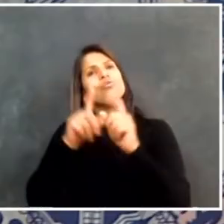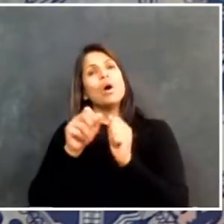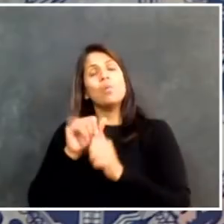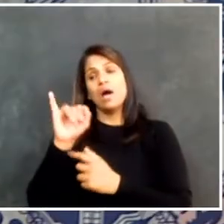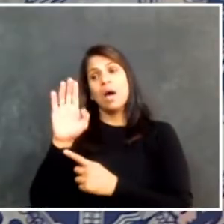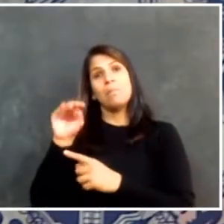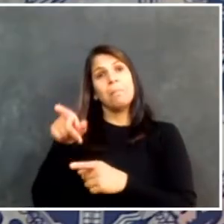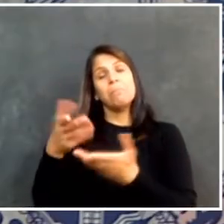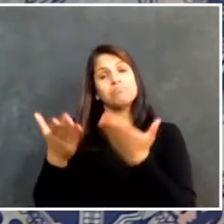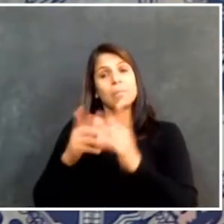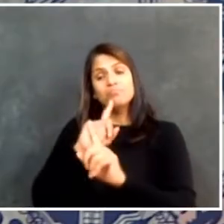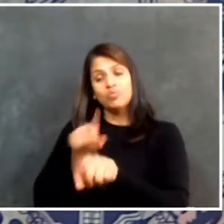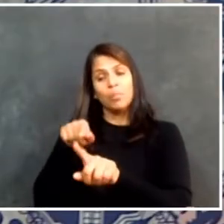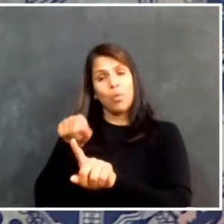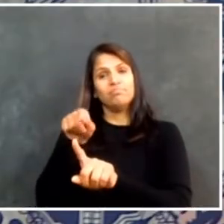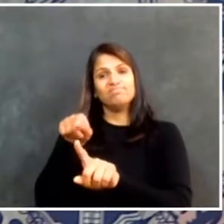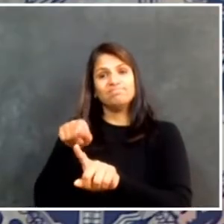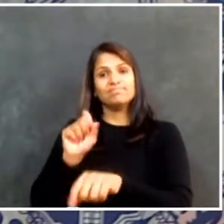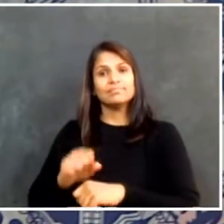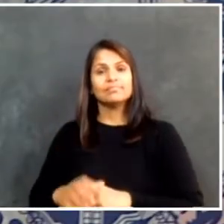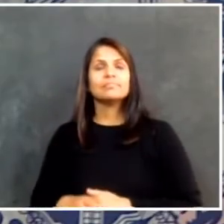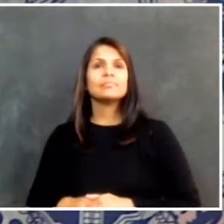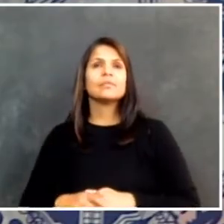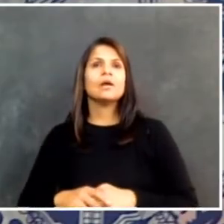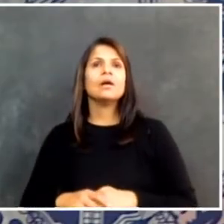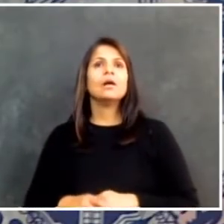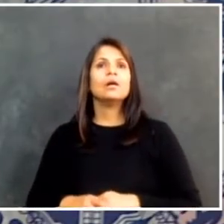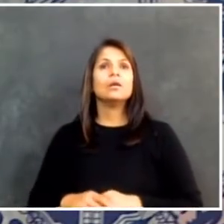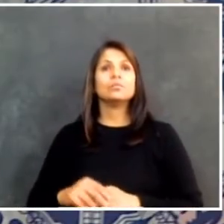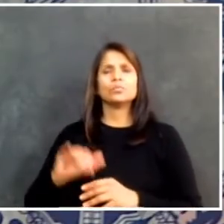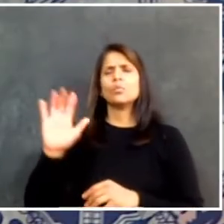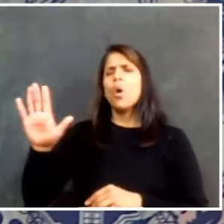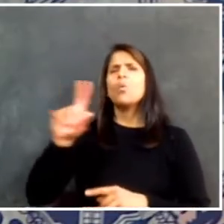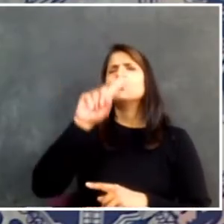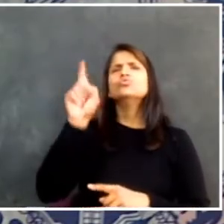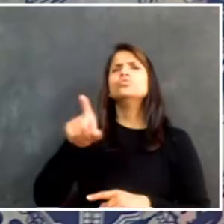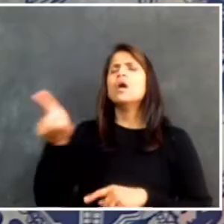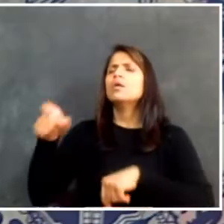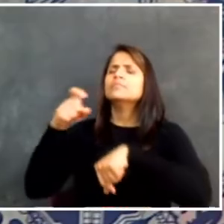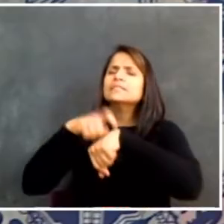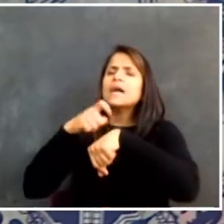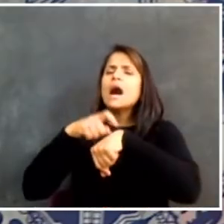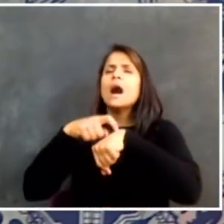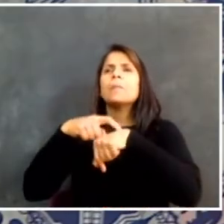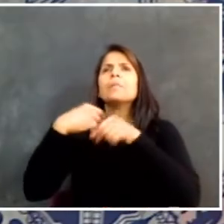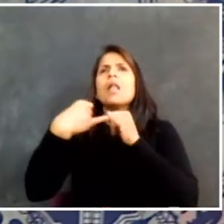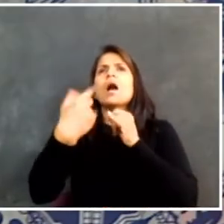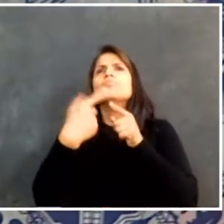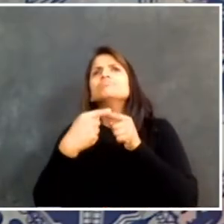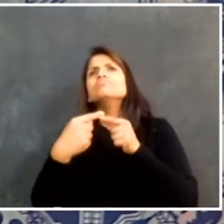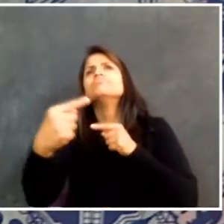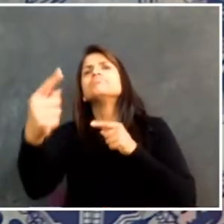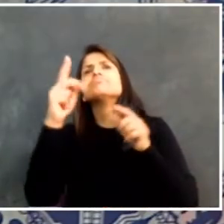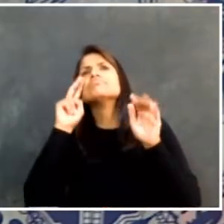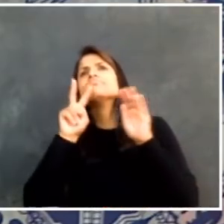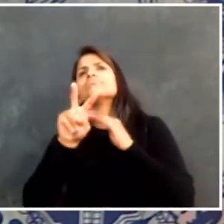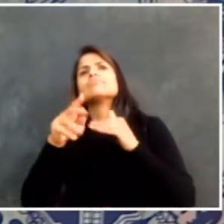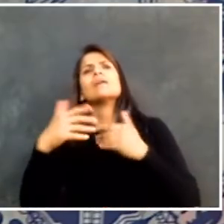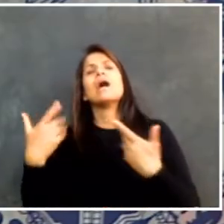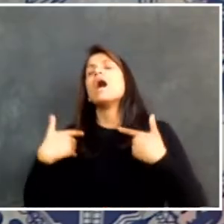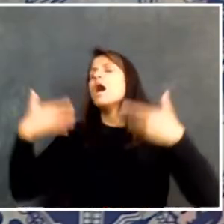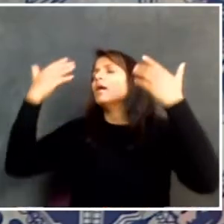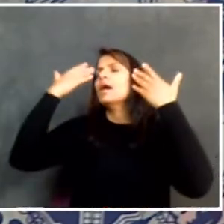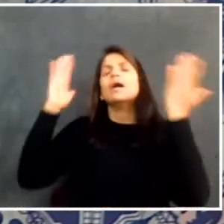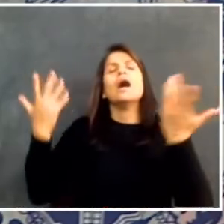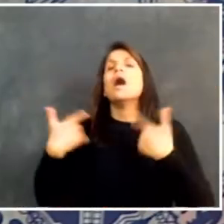job one is to protect people, Henry. I got to come back to the basics here. This budget will be about keeping people healthy, protecting